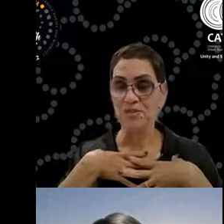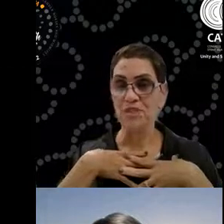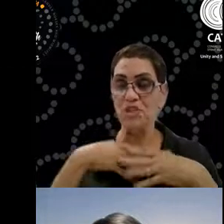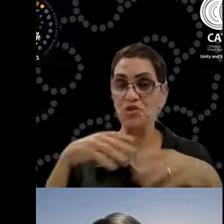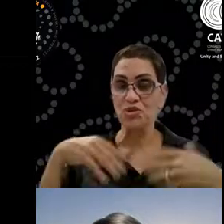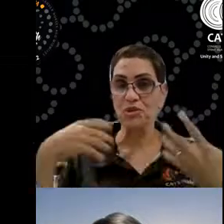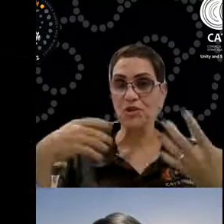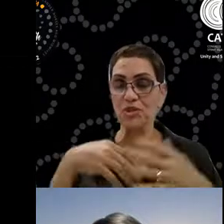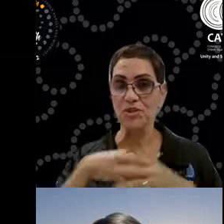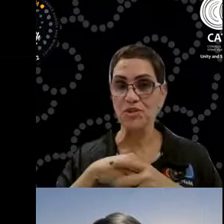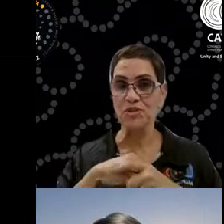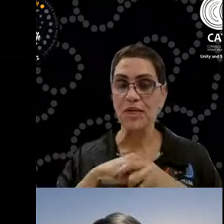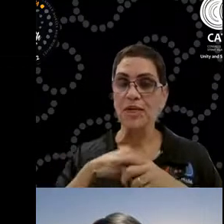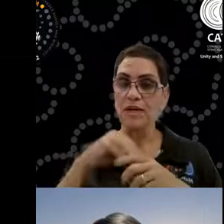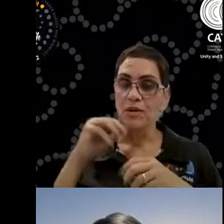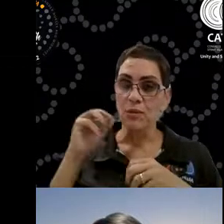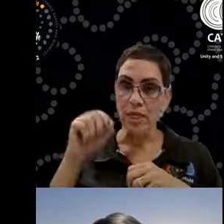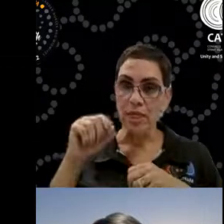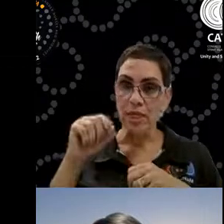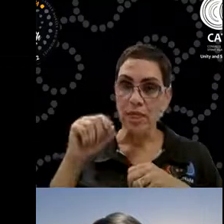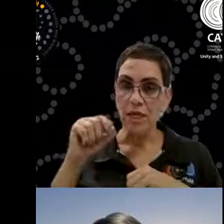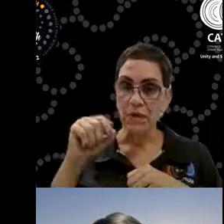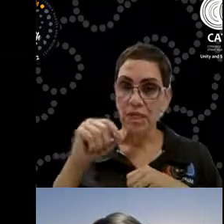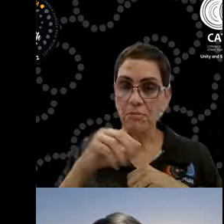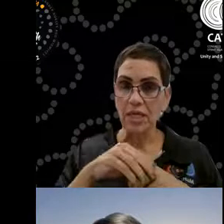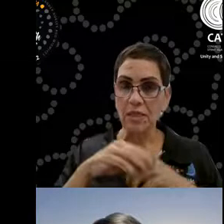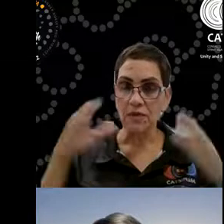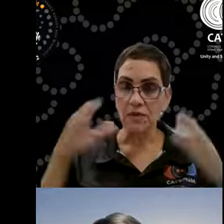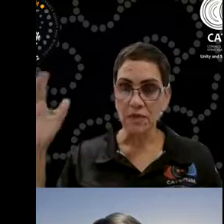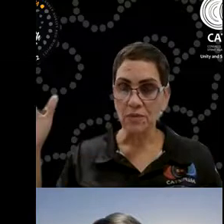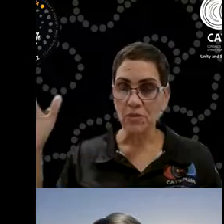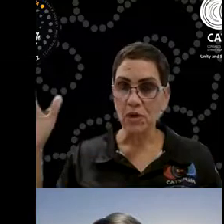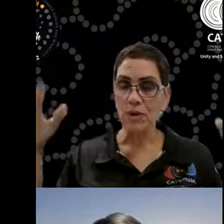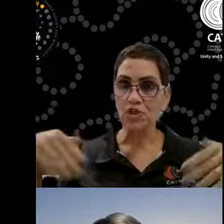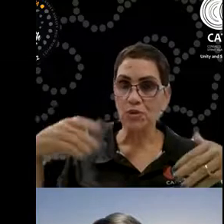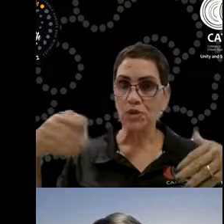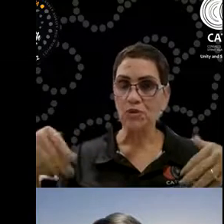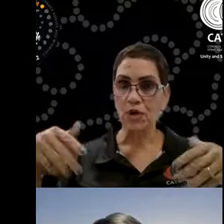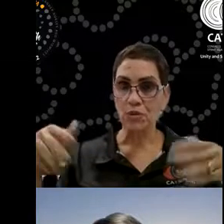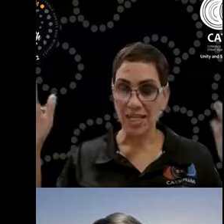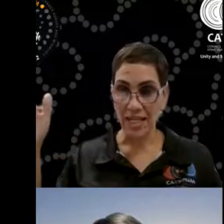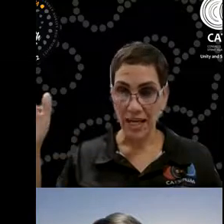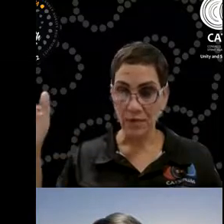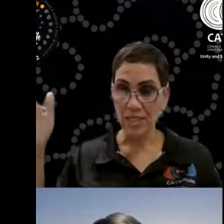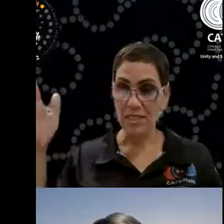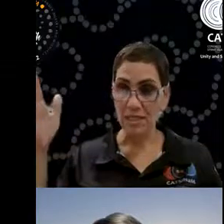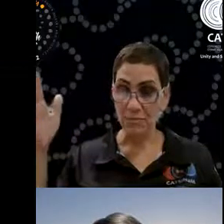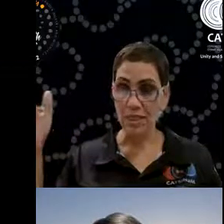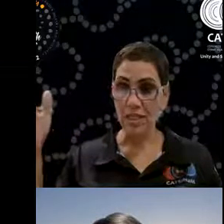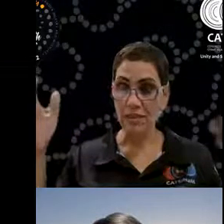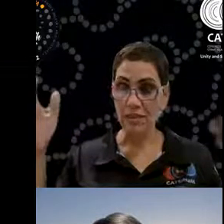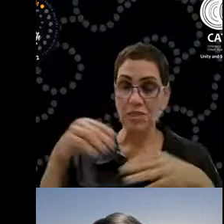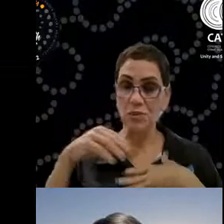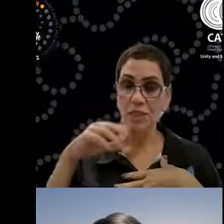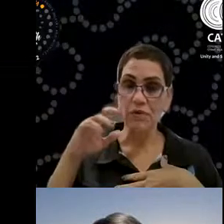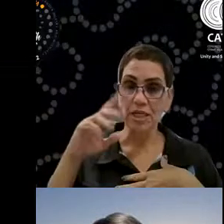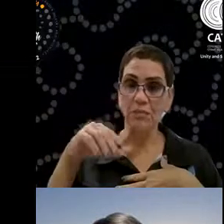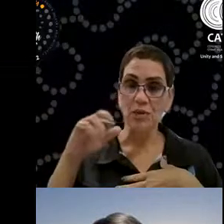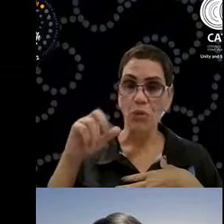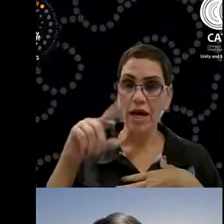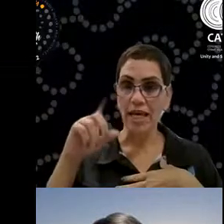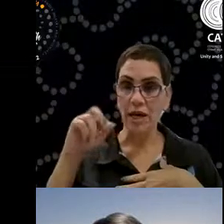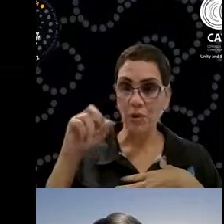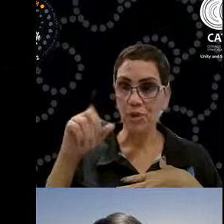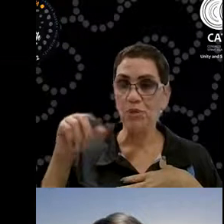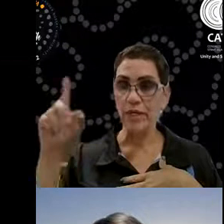was good criticisms. It took too long to do. We highly recommend, and the reason why once you enroll, you get 8 weeks to complete, because